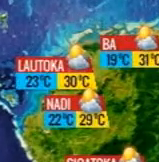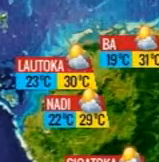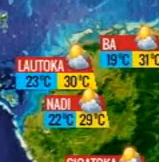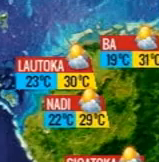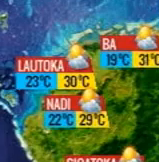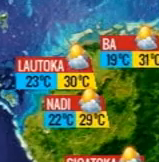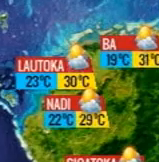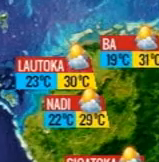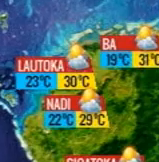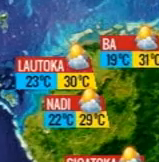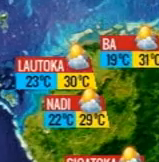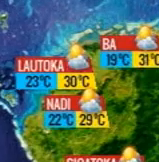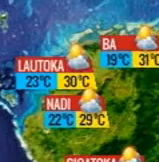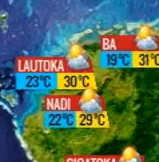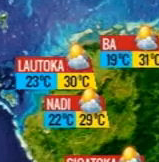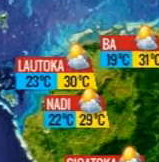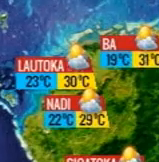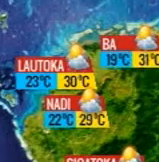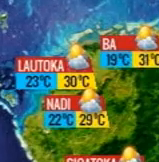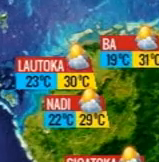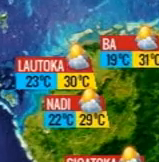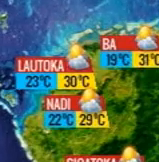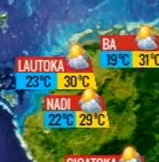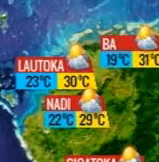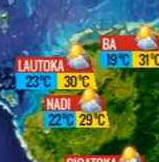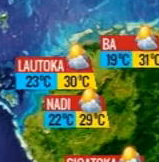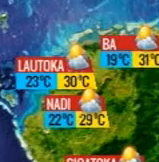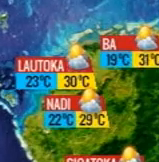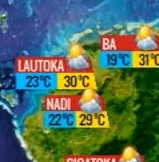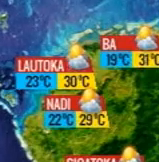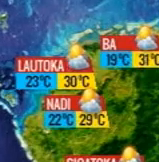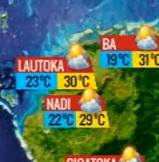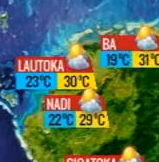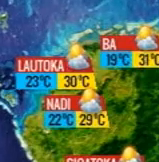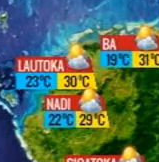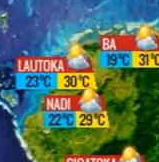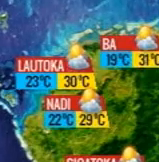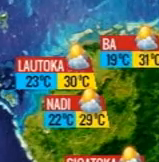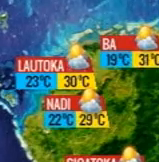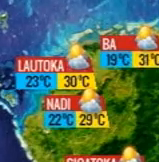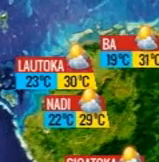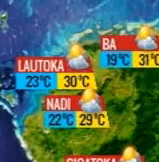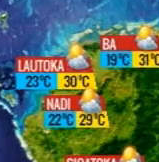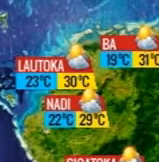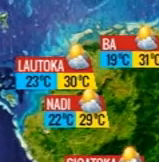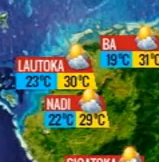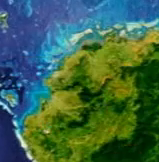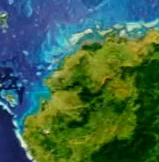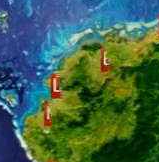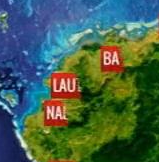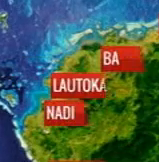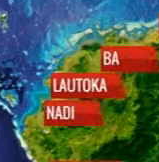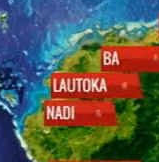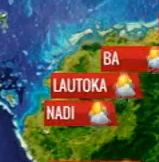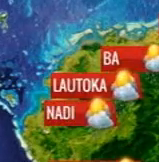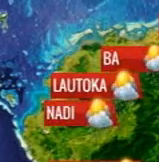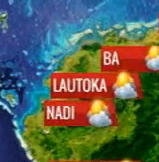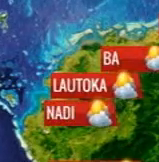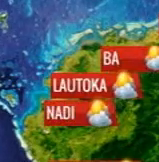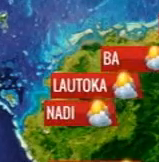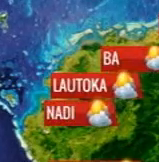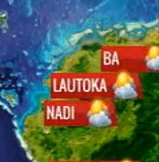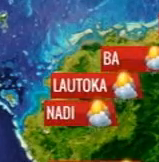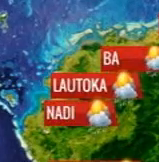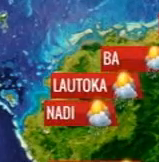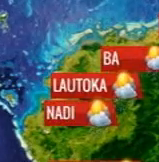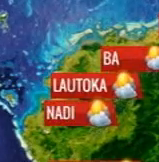me. Tomorrow's temps, Suva will be the coolest at 29 degrees. It's the cold time now. And looking